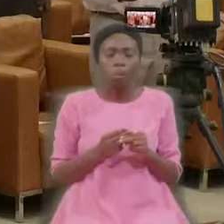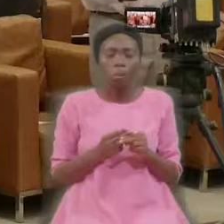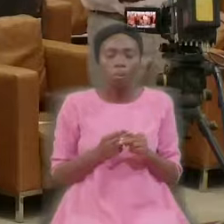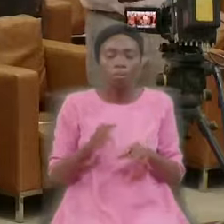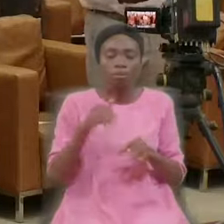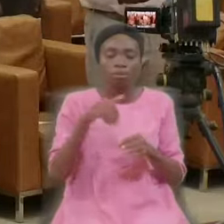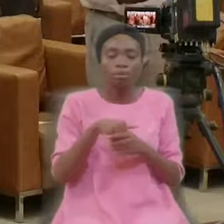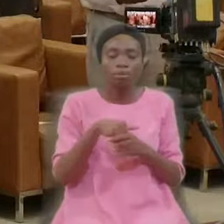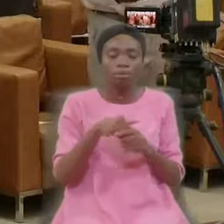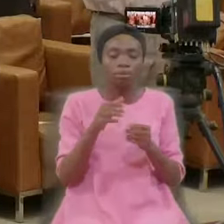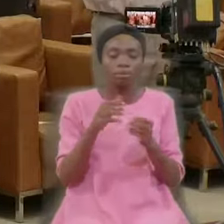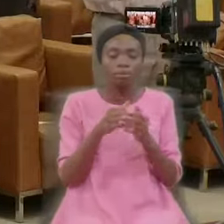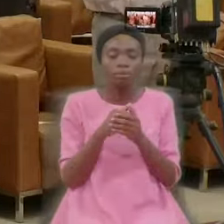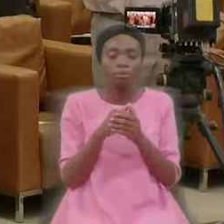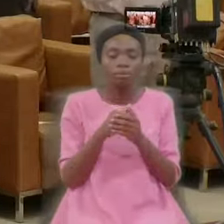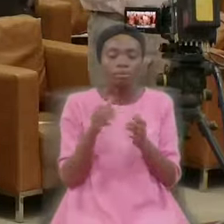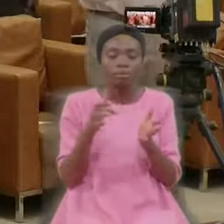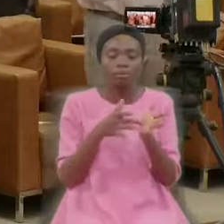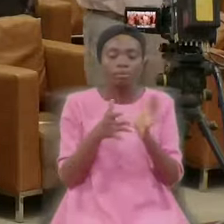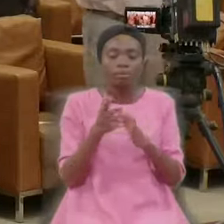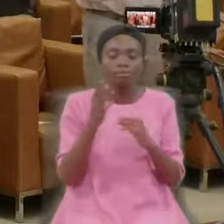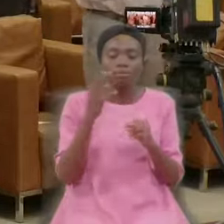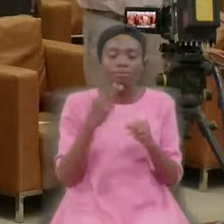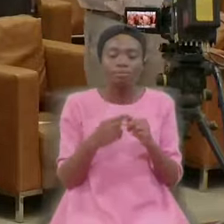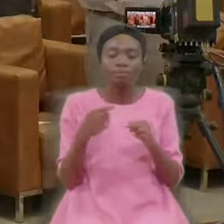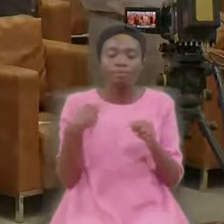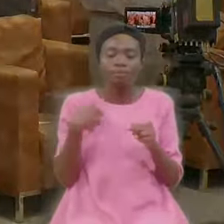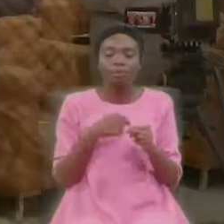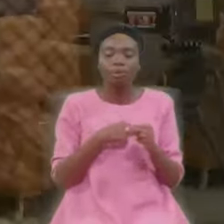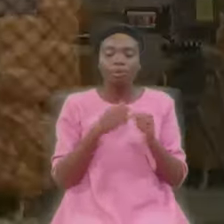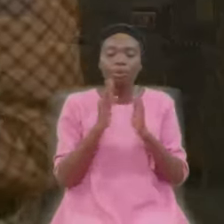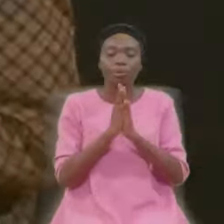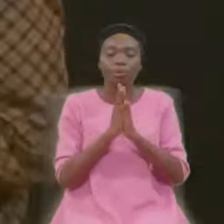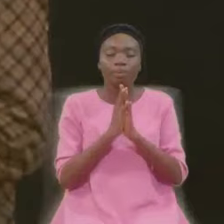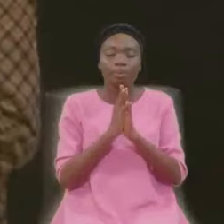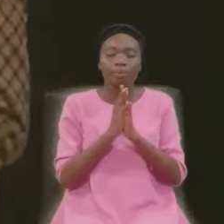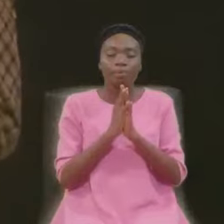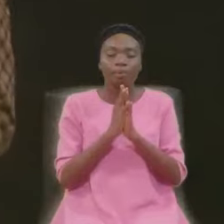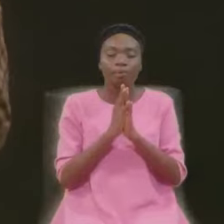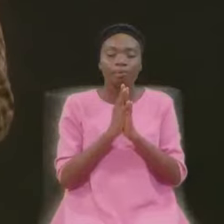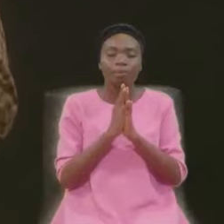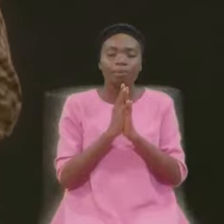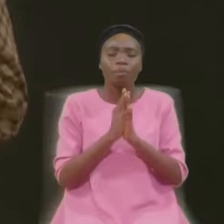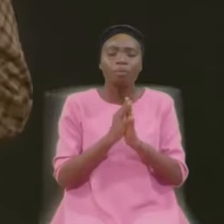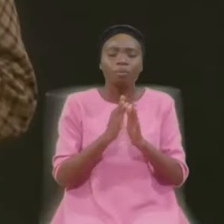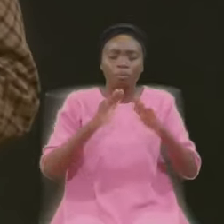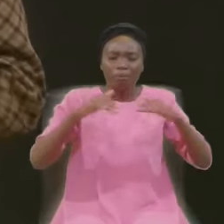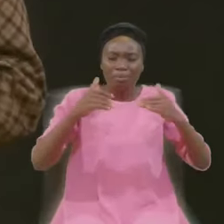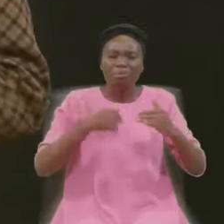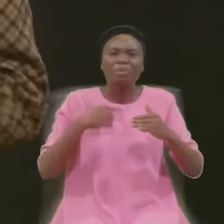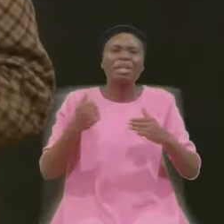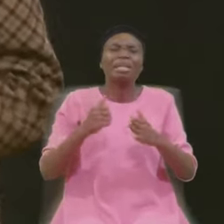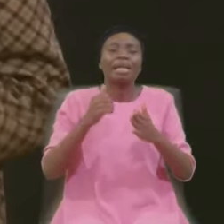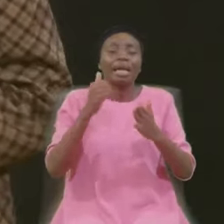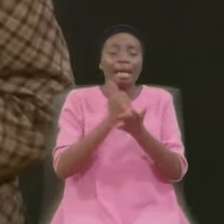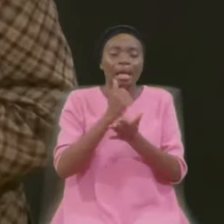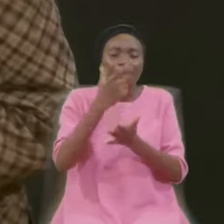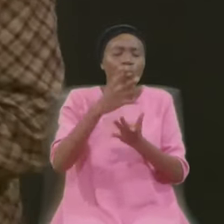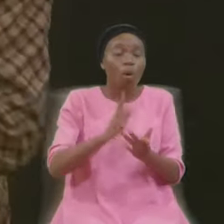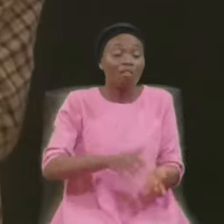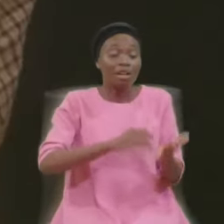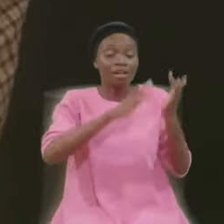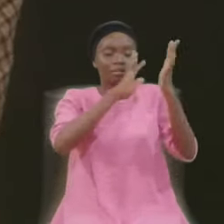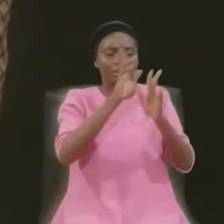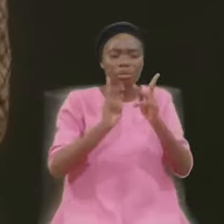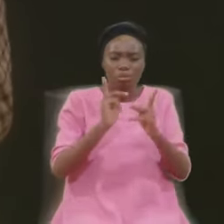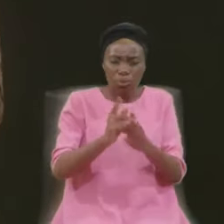in Jesus' name we pray. Give me an amen of expectant